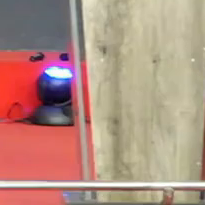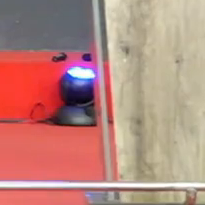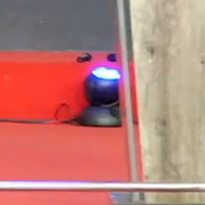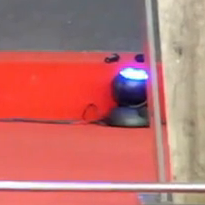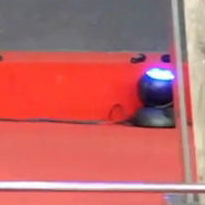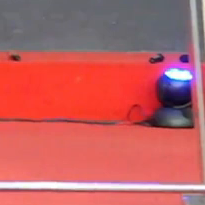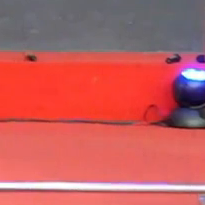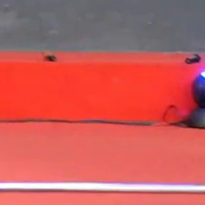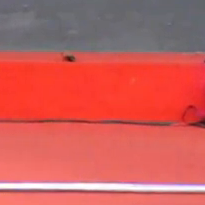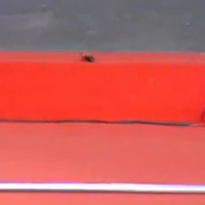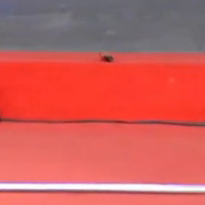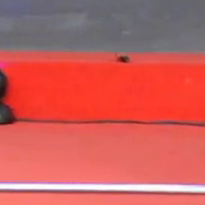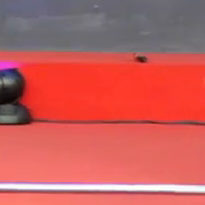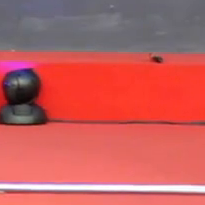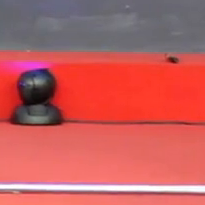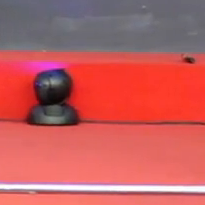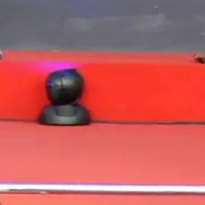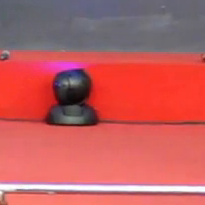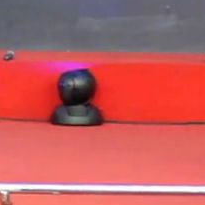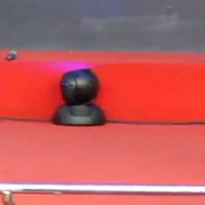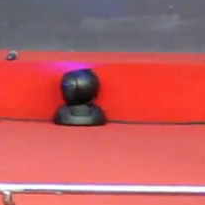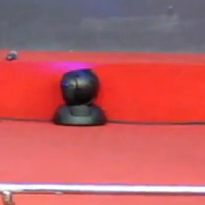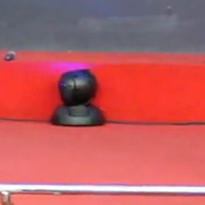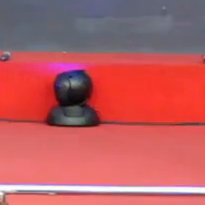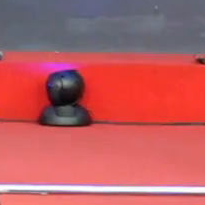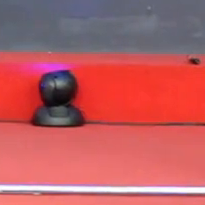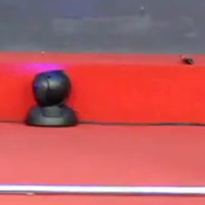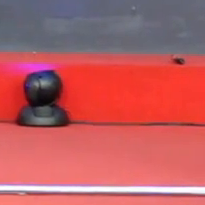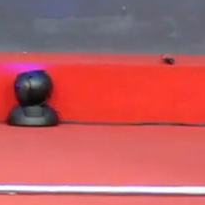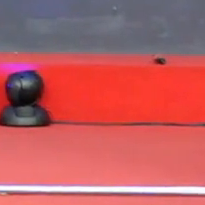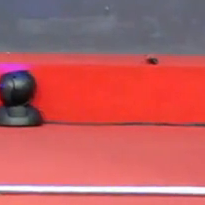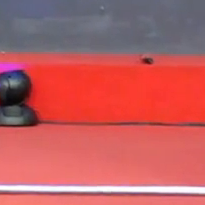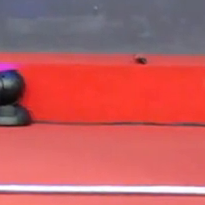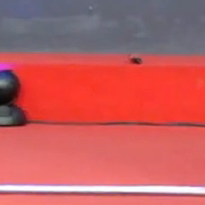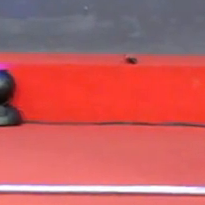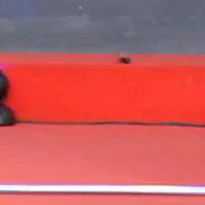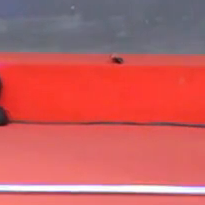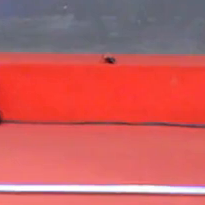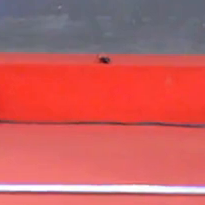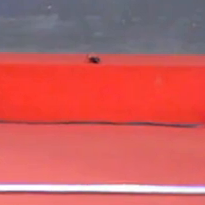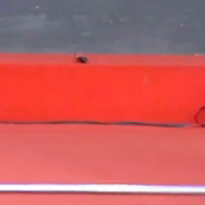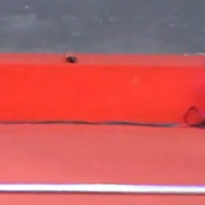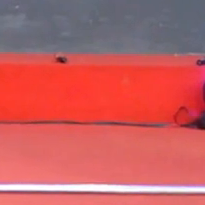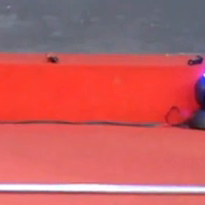Now, I had the benefit of living in Kitale for a number of years. Nilikuwa na wakati wa kuishi pale kwa miaka kadhaa.